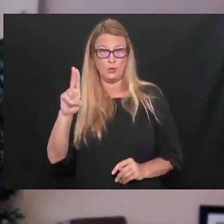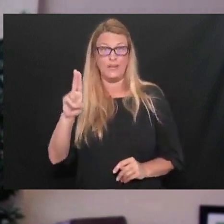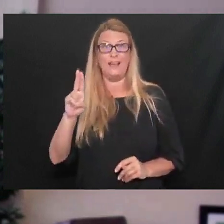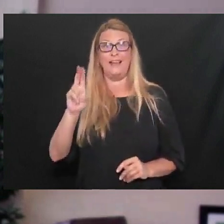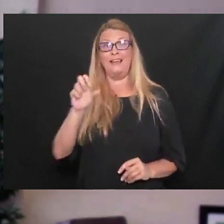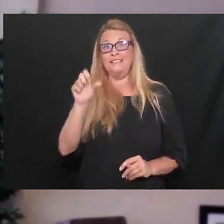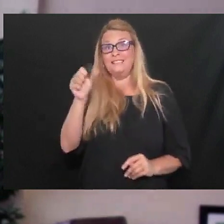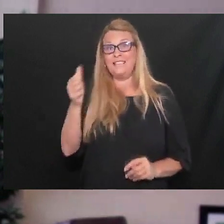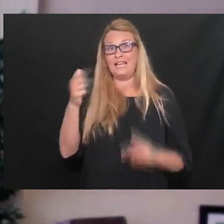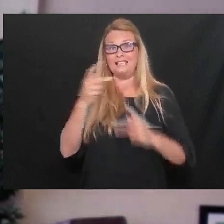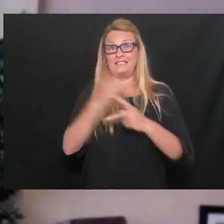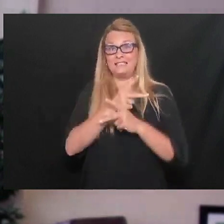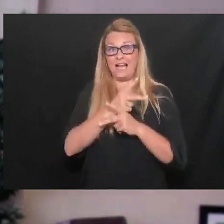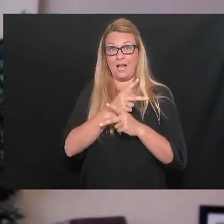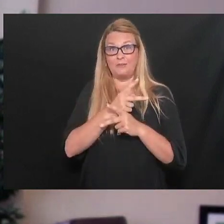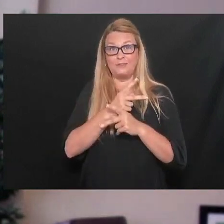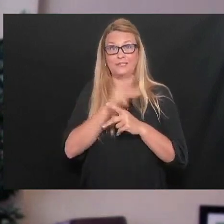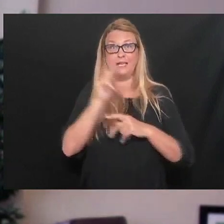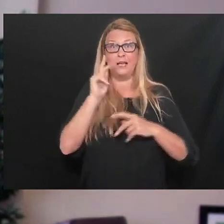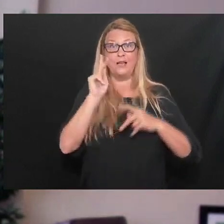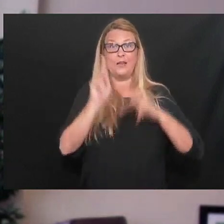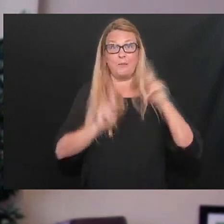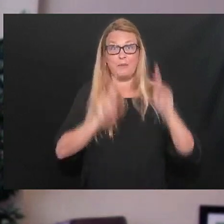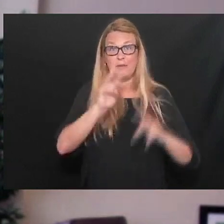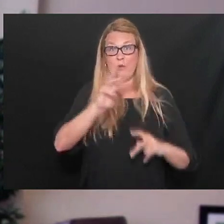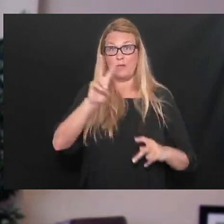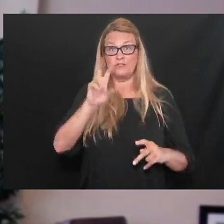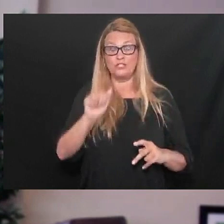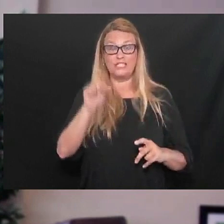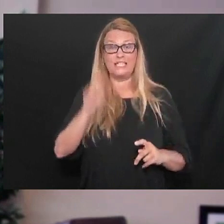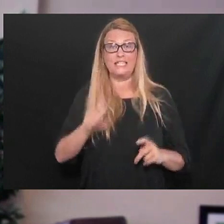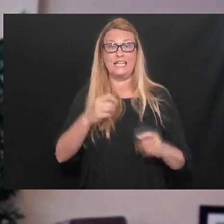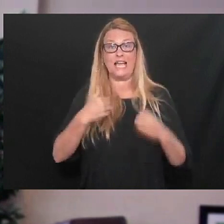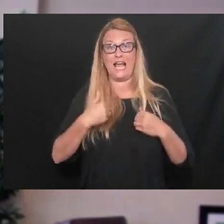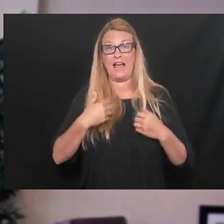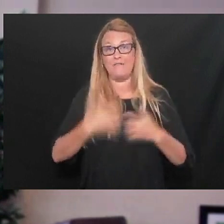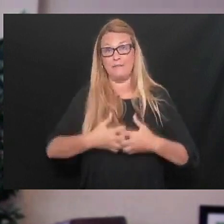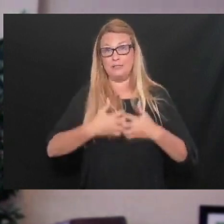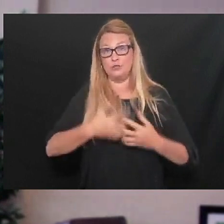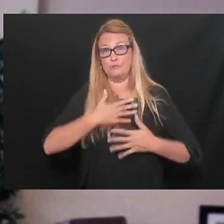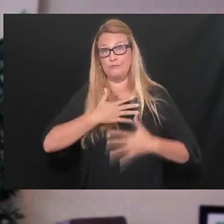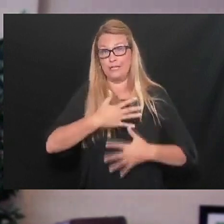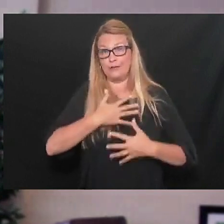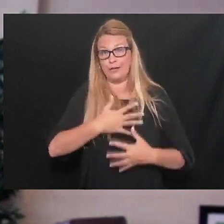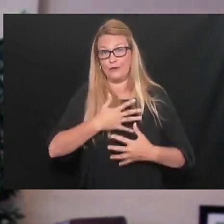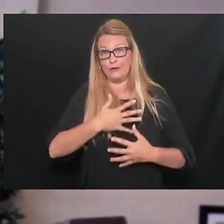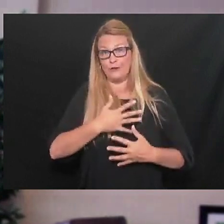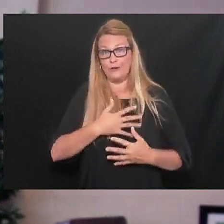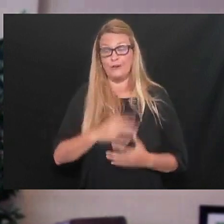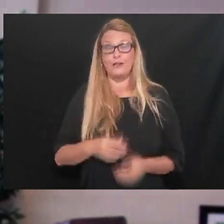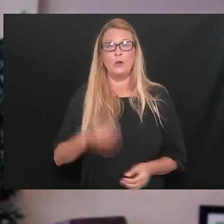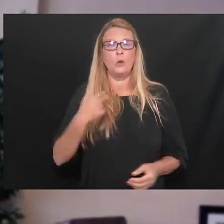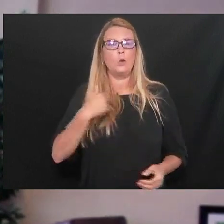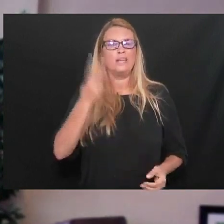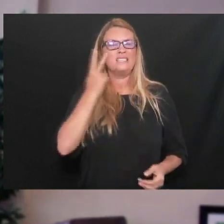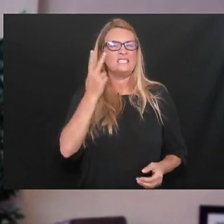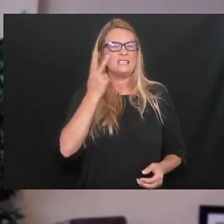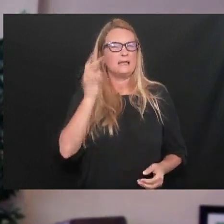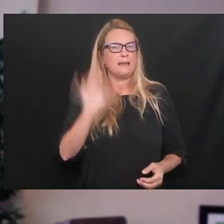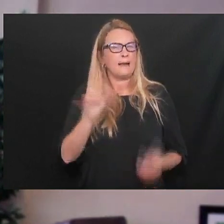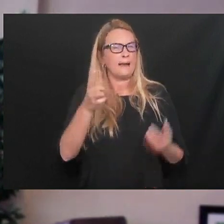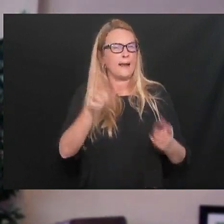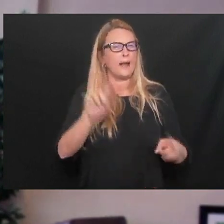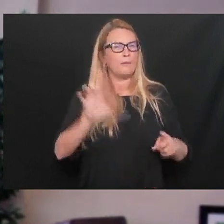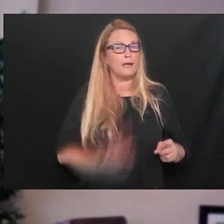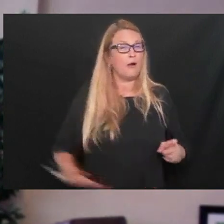of West Virginians that are needing a breathing machine or a mechanical ventilator. We see this happening